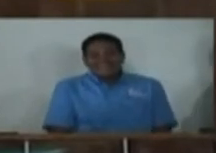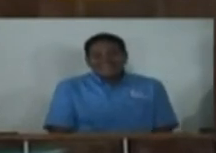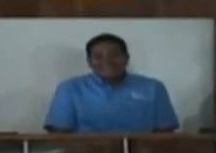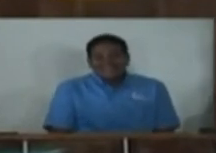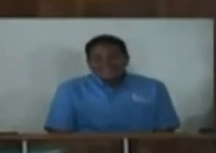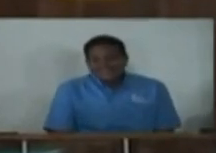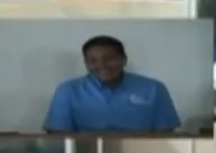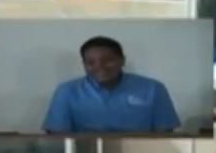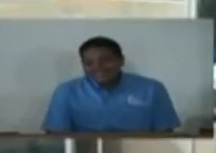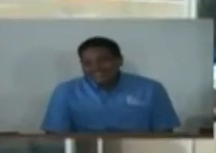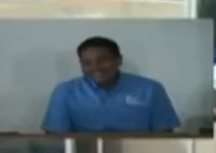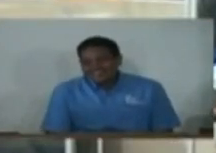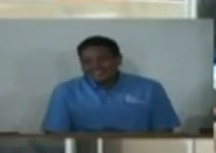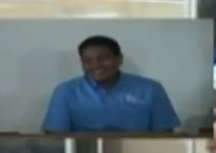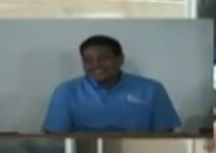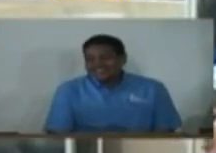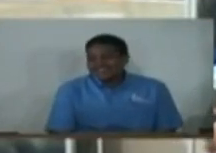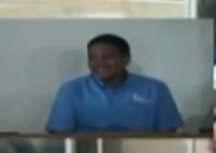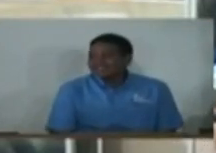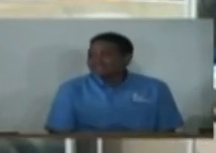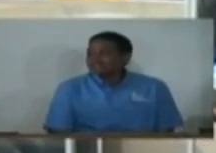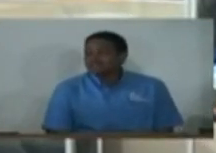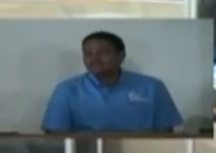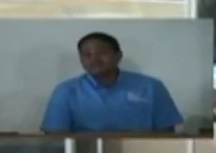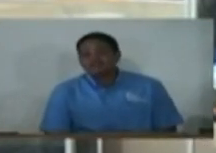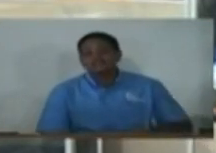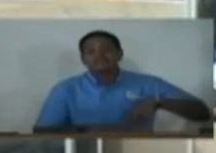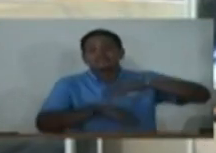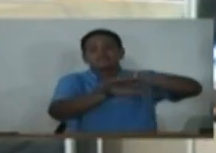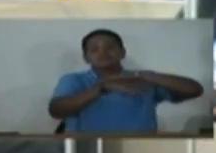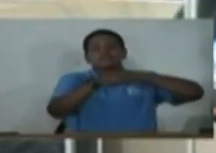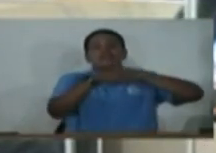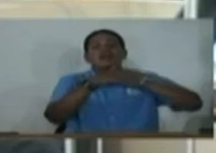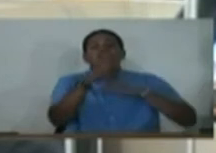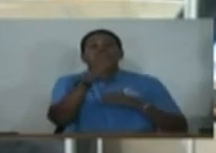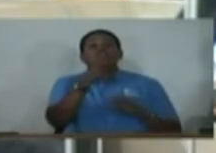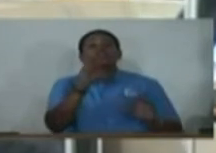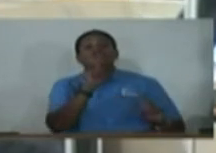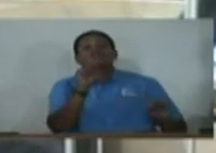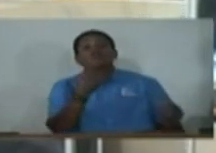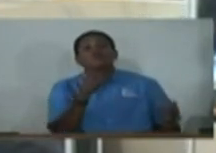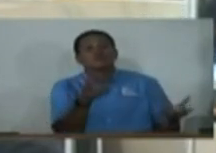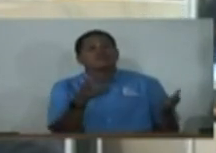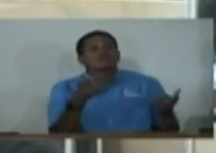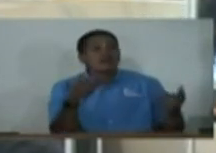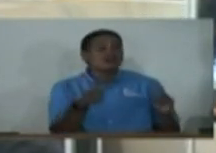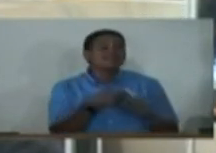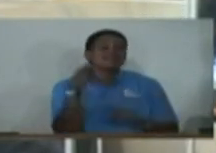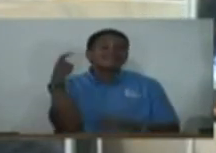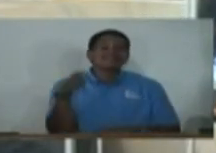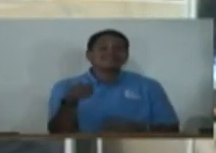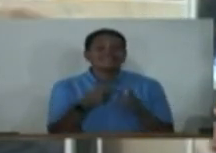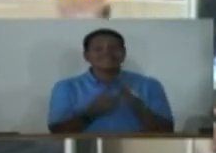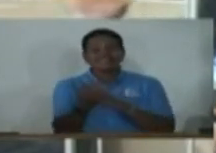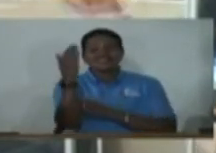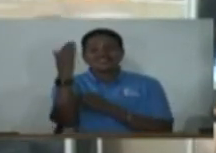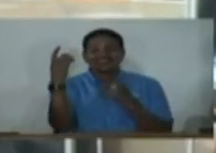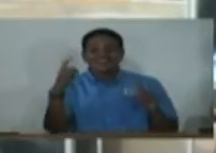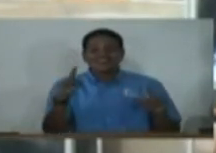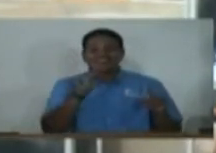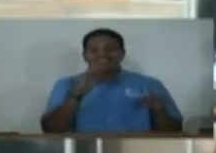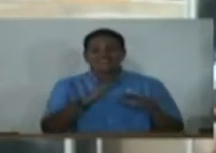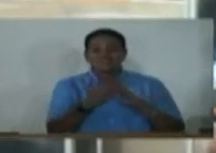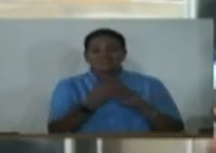Madam Speaker, based on the latest report from this morning,